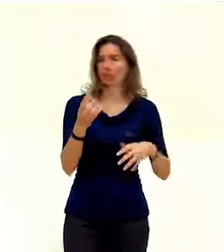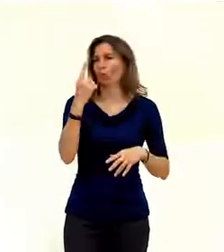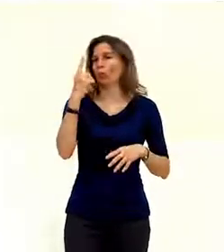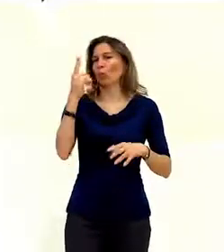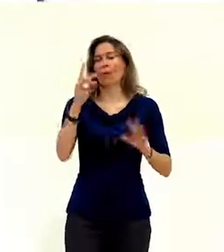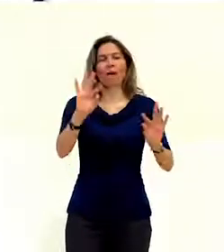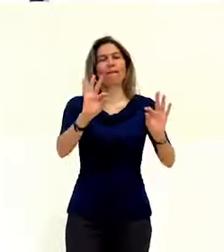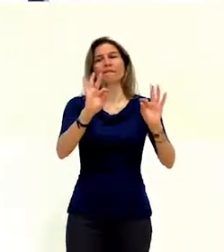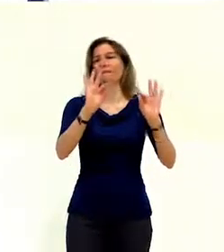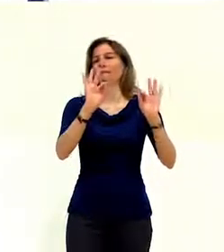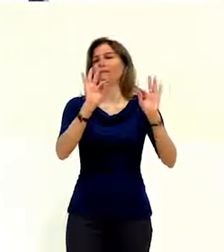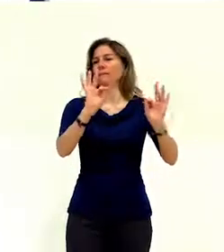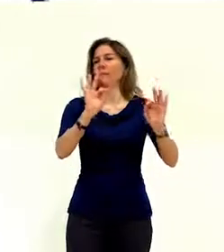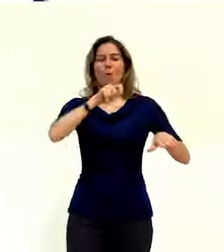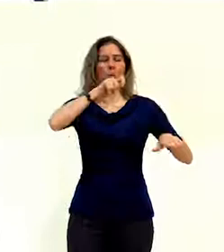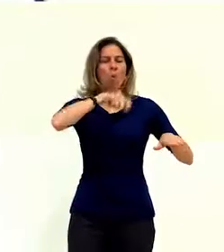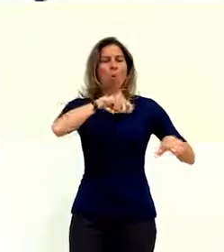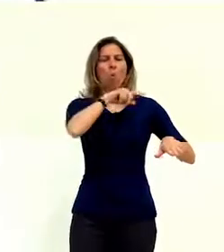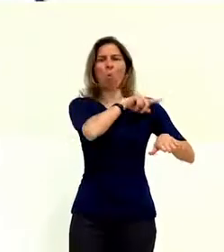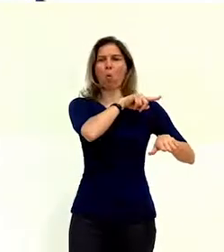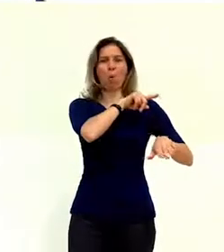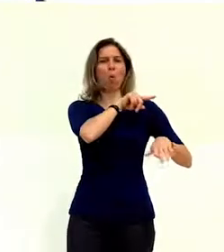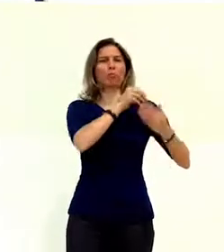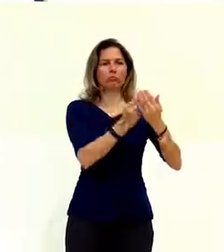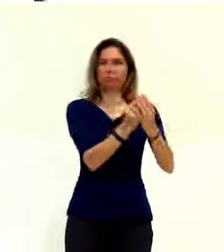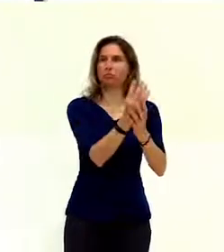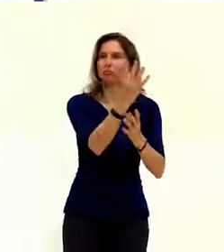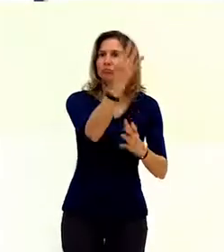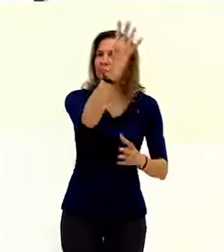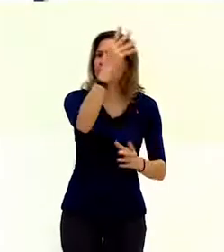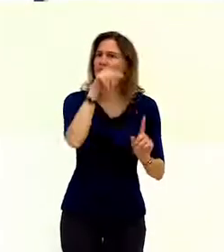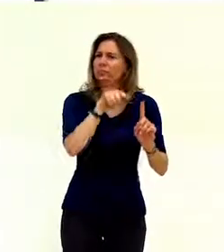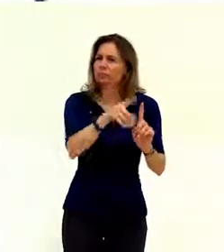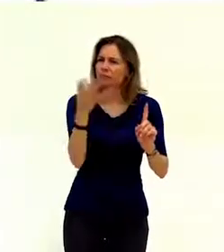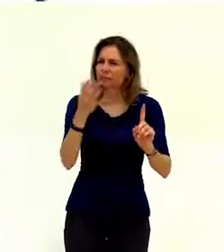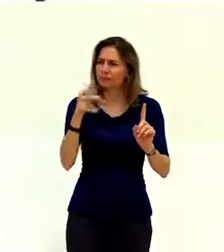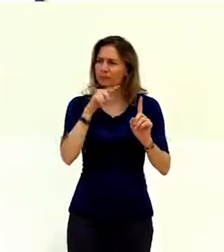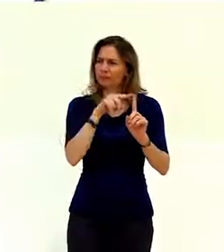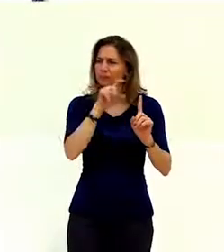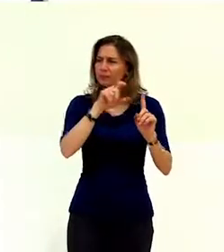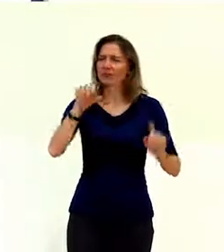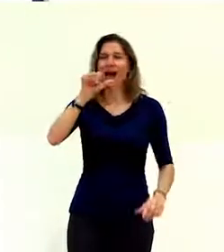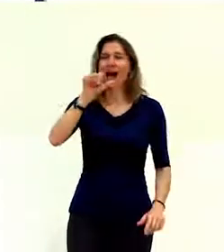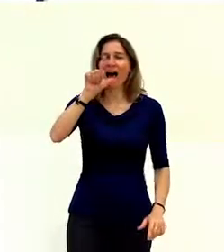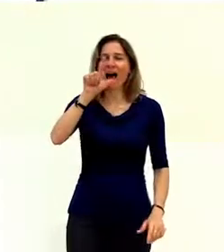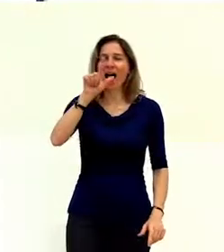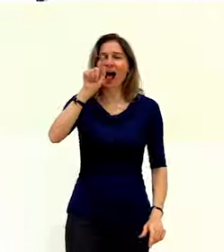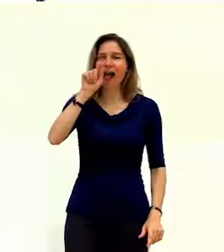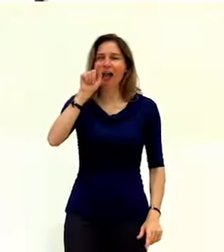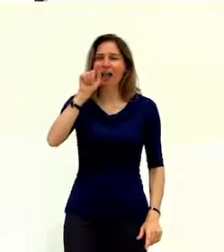development from the court. That development is called Altmark. It's a ruling